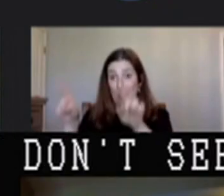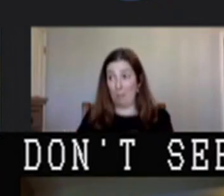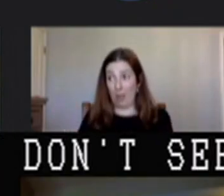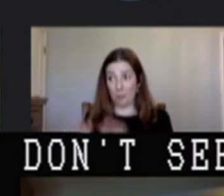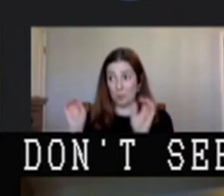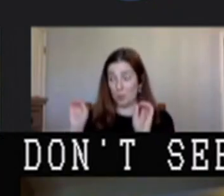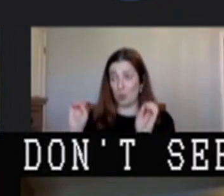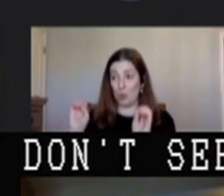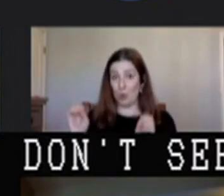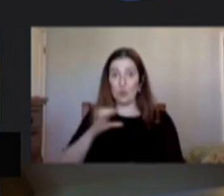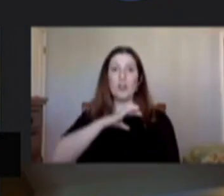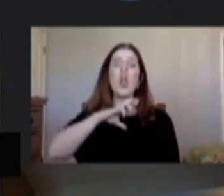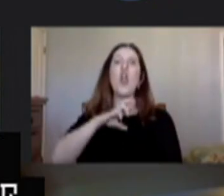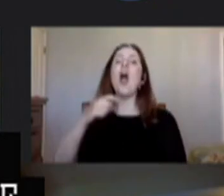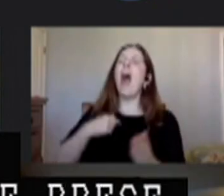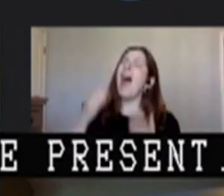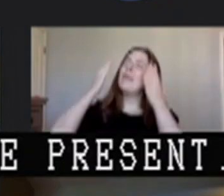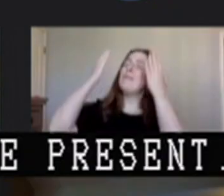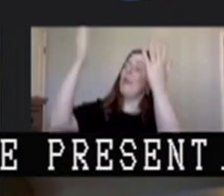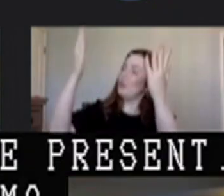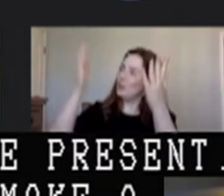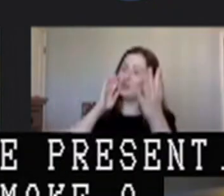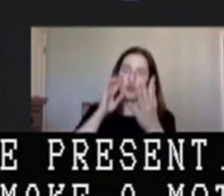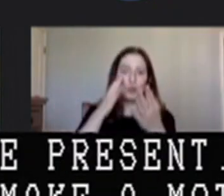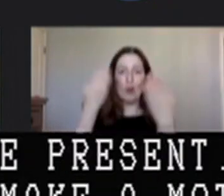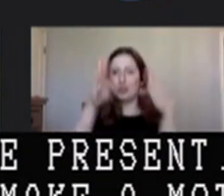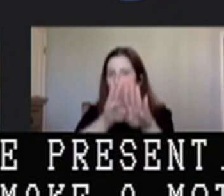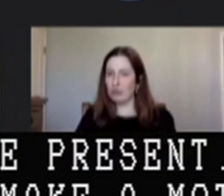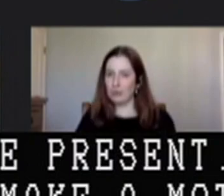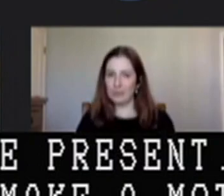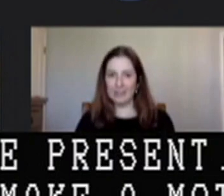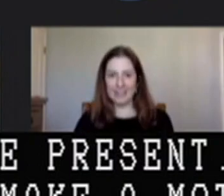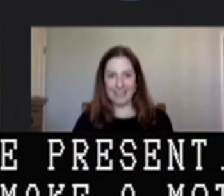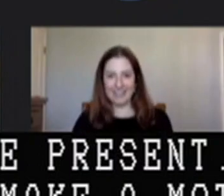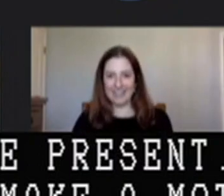I make a motion to adjourn.